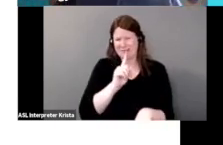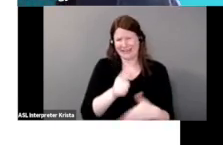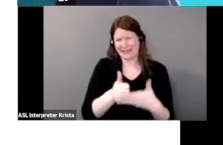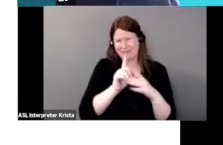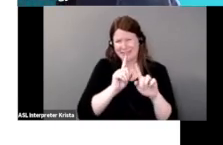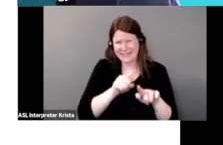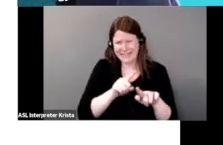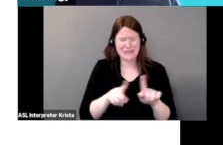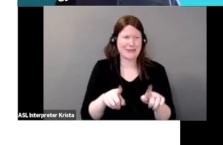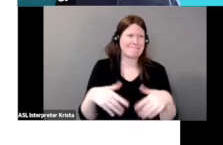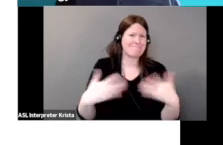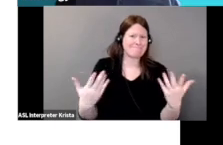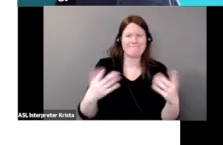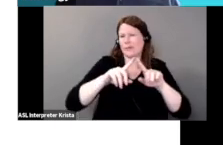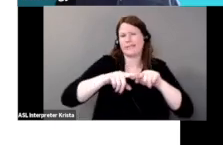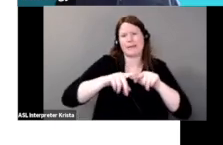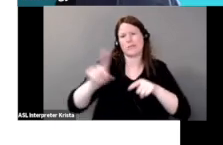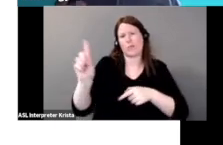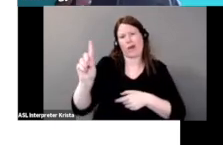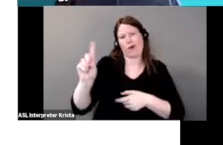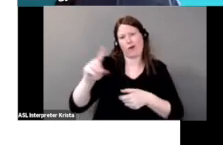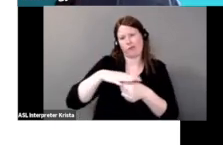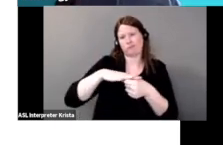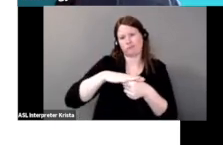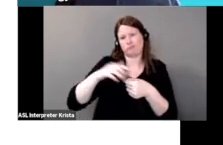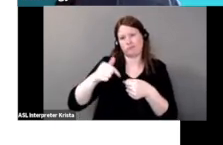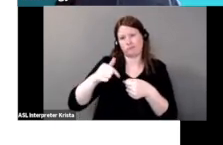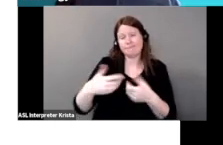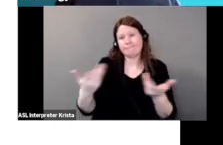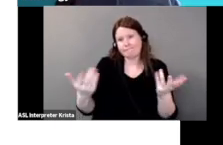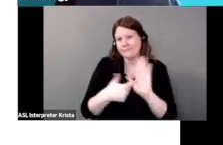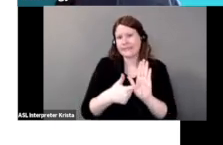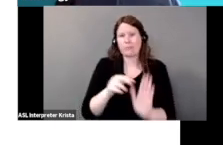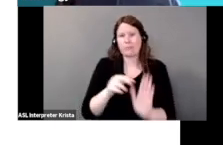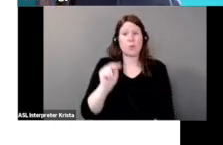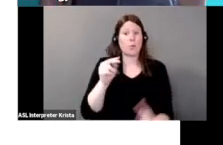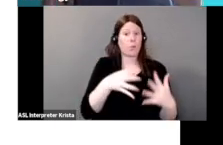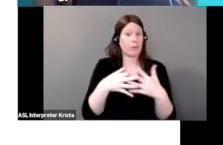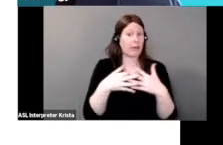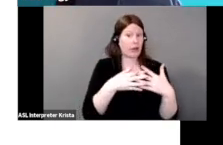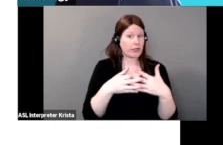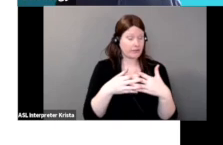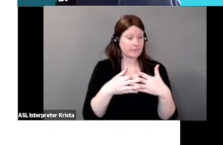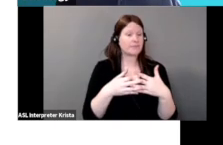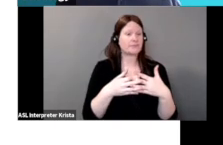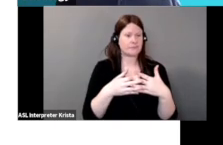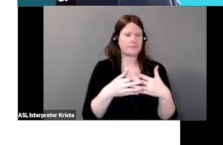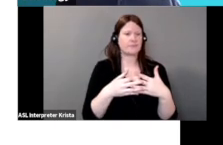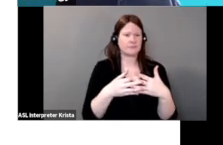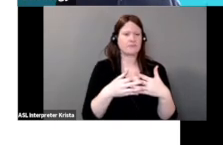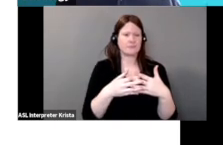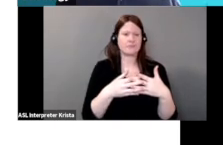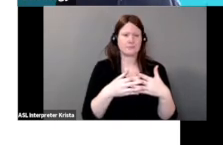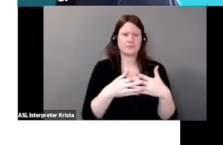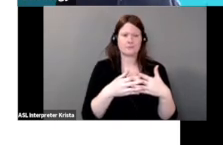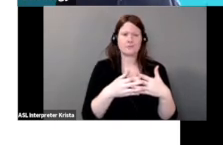depends on the jurisdiction that you're talking about. In North America, there are fairly constrained prior user